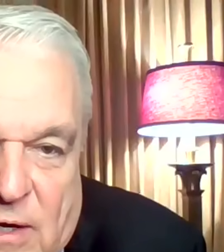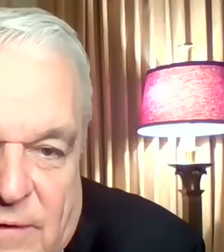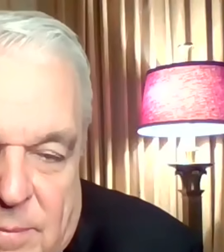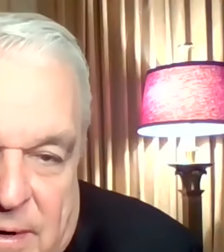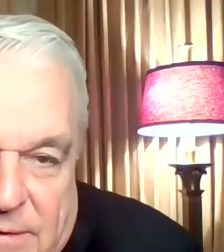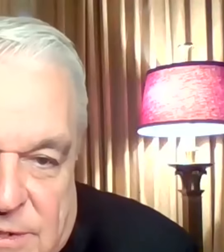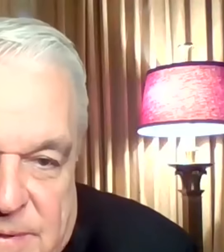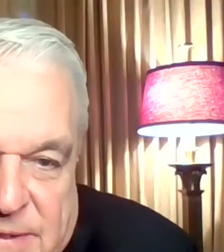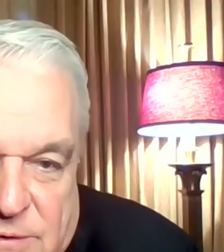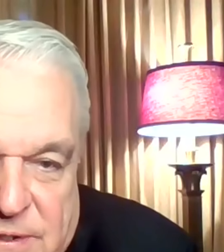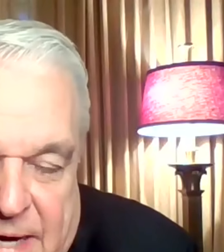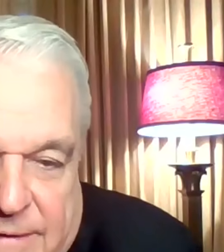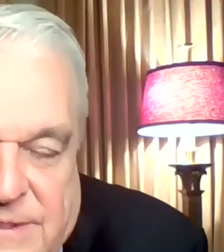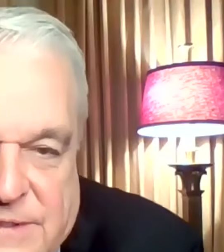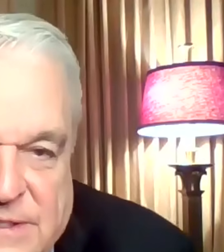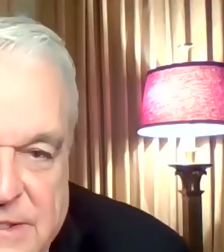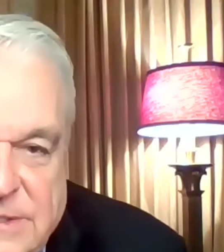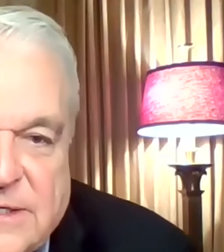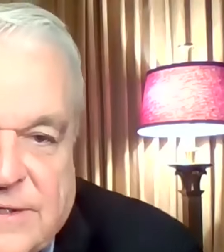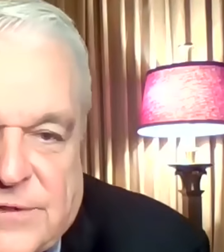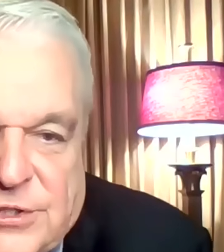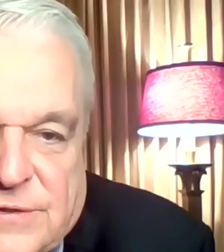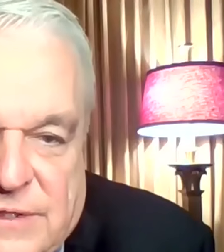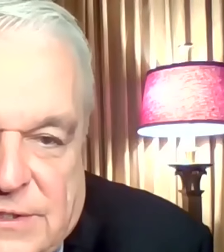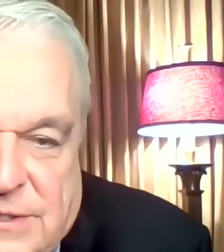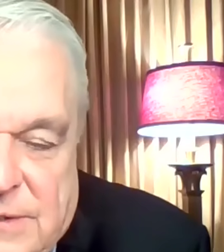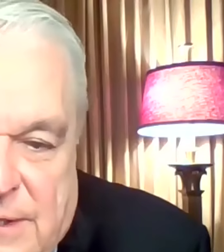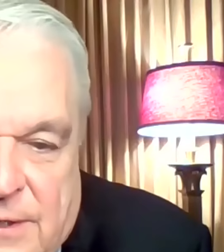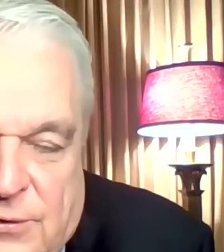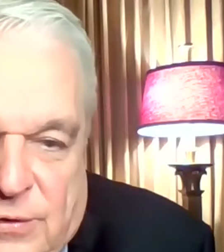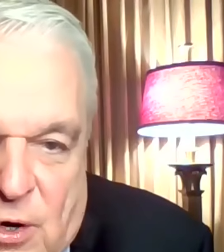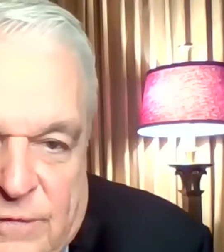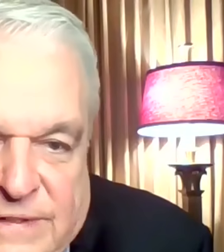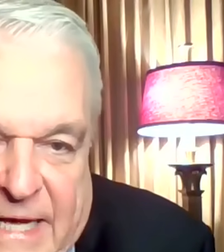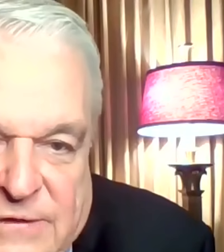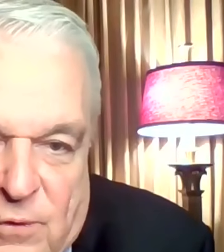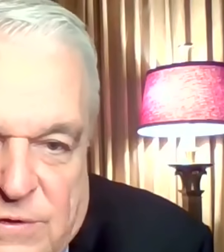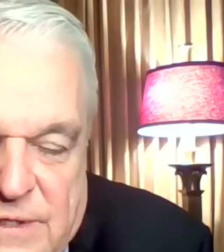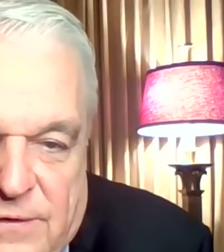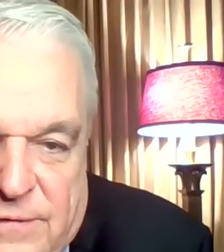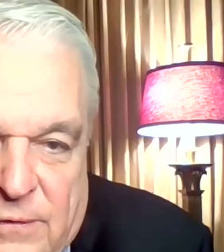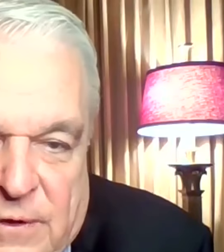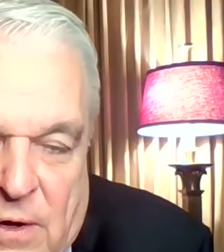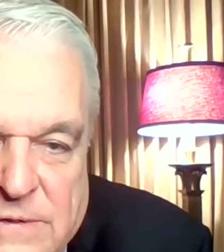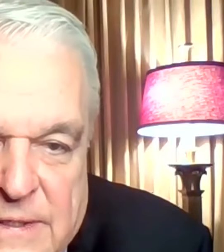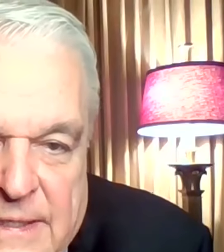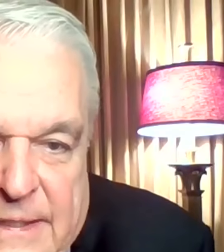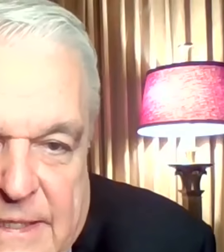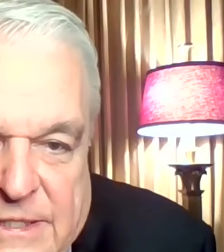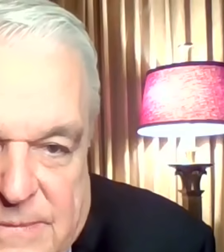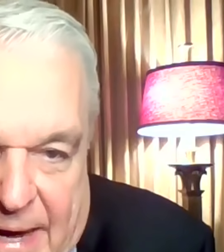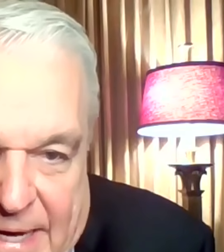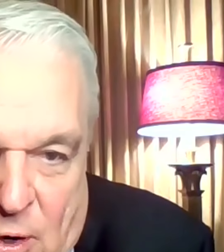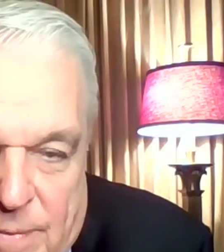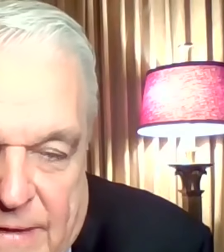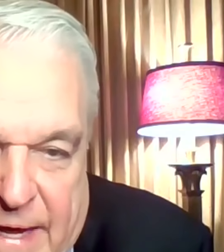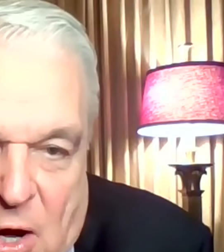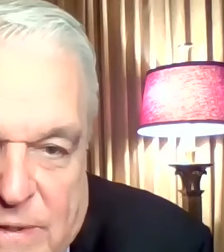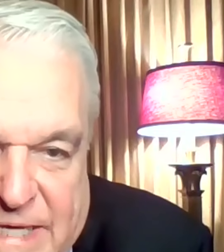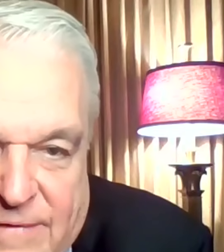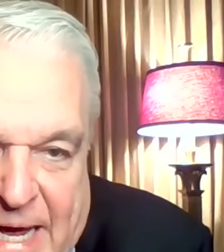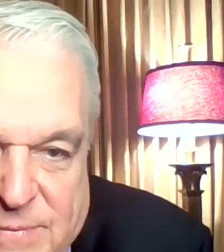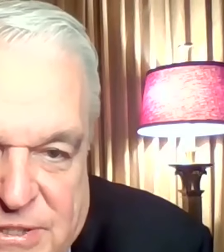interactions with all of our partners, be those the counties and the cities in the different jurisdictions through the COVID task force and other phone calls. It is my